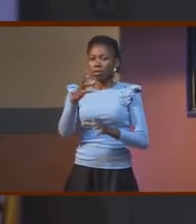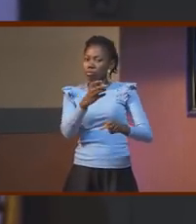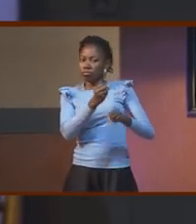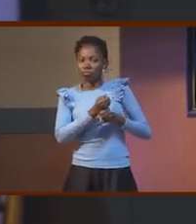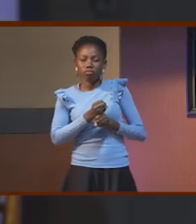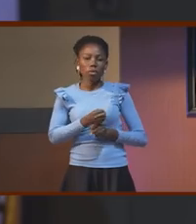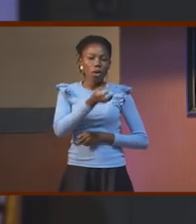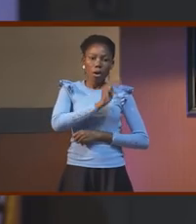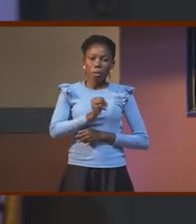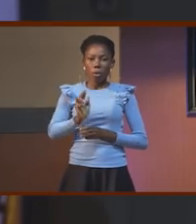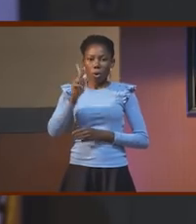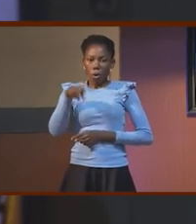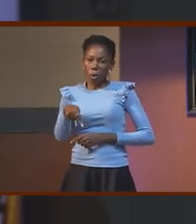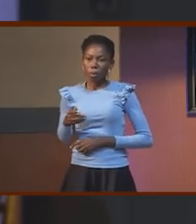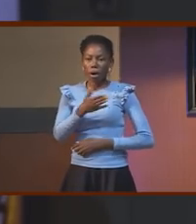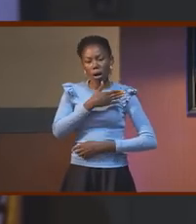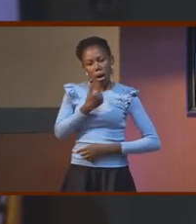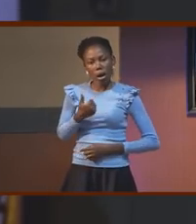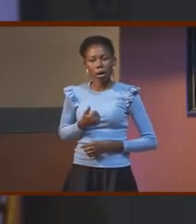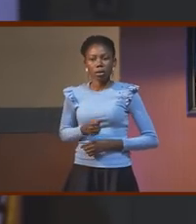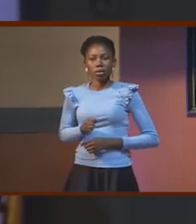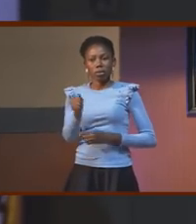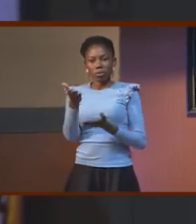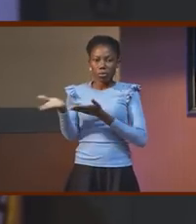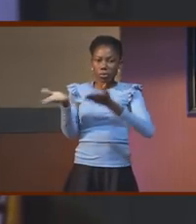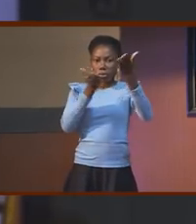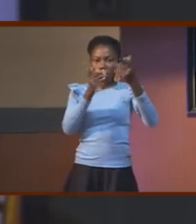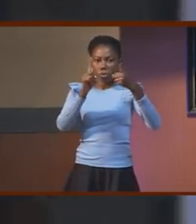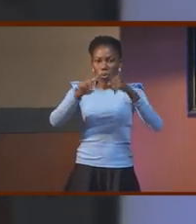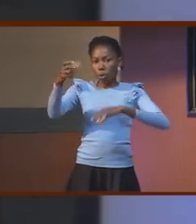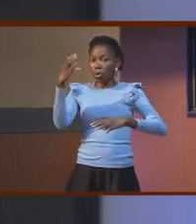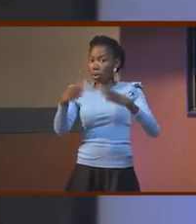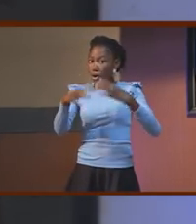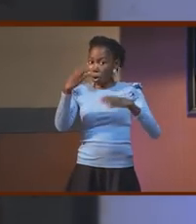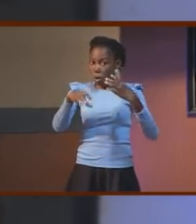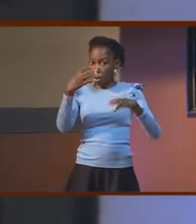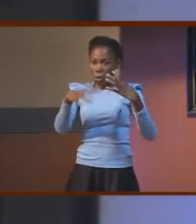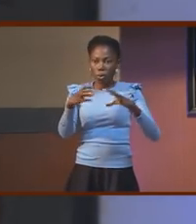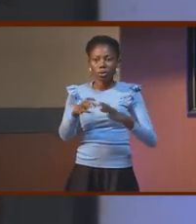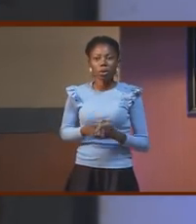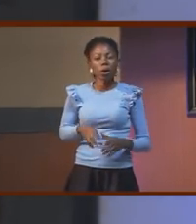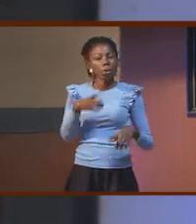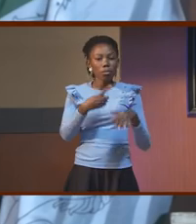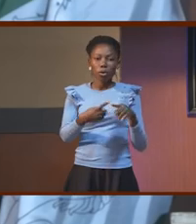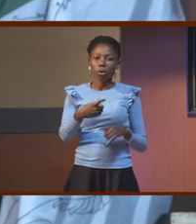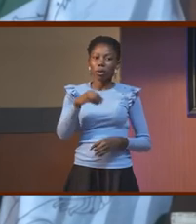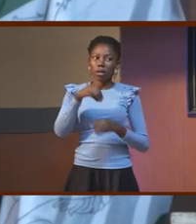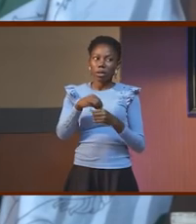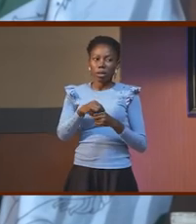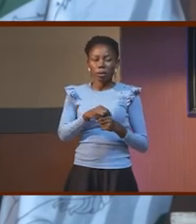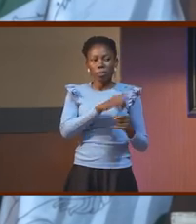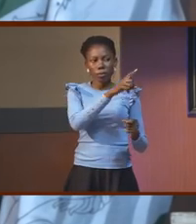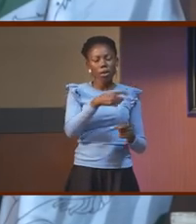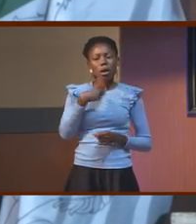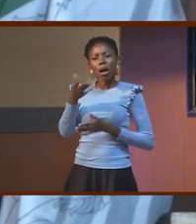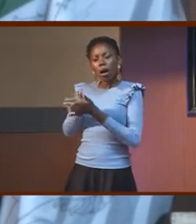up and we took the case to Panty. Then, but we could not get anything out what of it. What happened